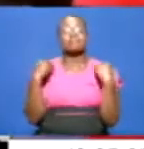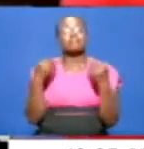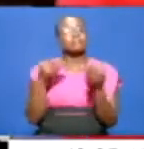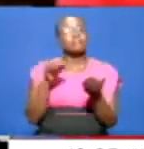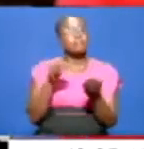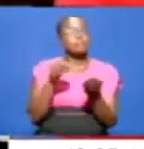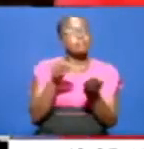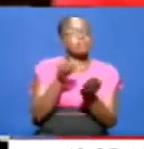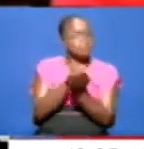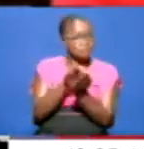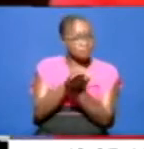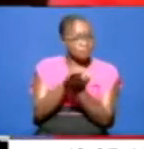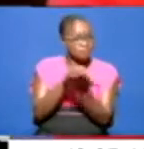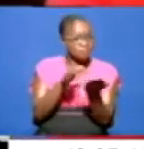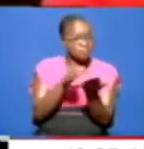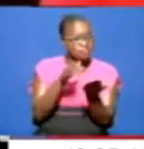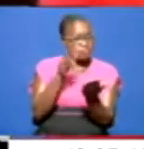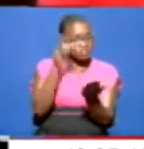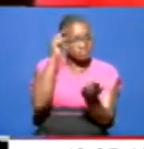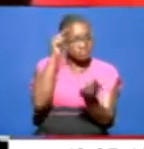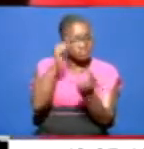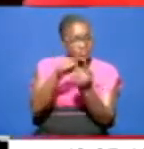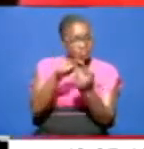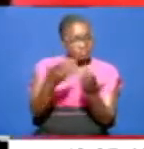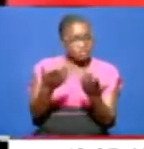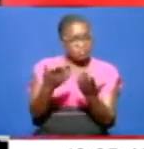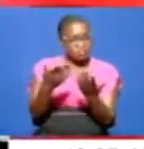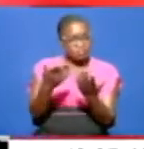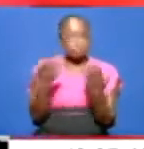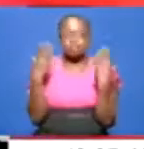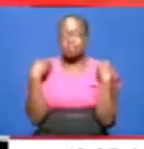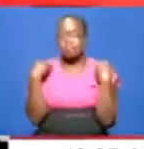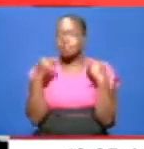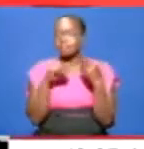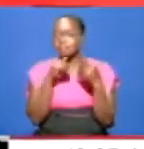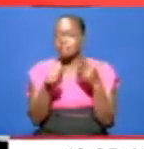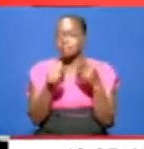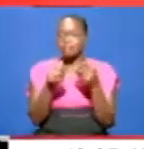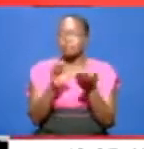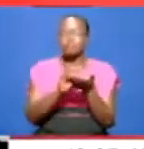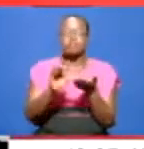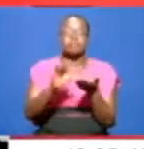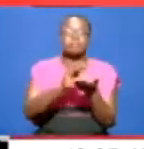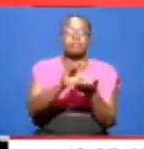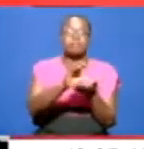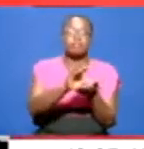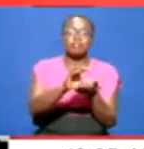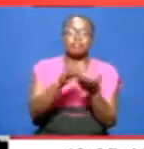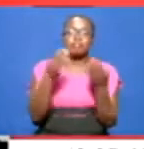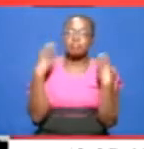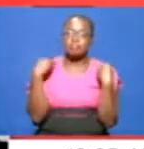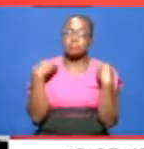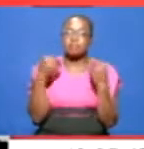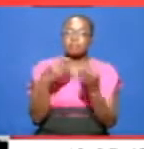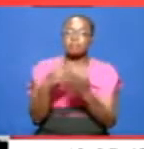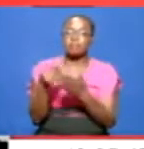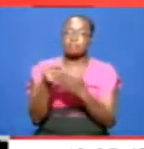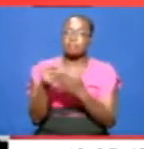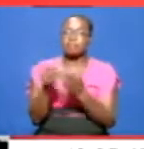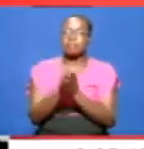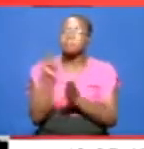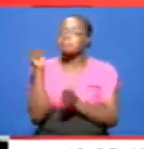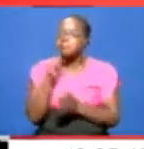supposed to go to the sport, but we are not supposed to be giving those sport kitty to old people.